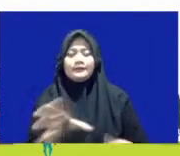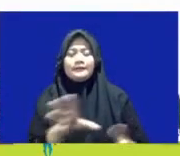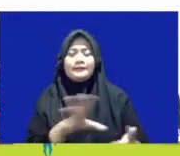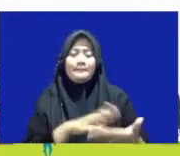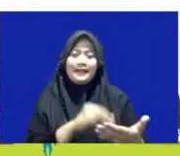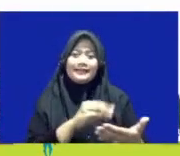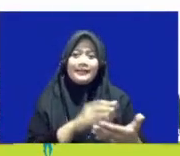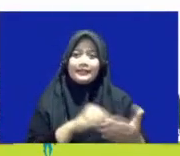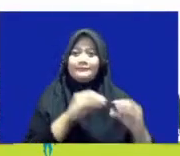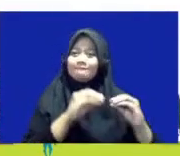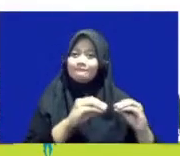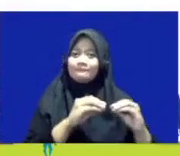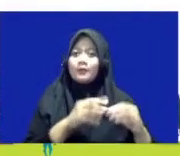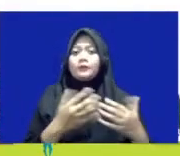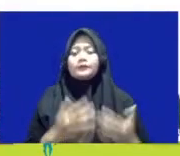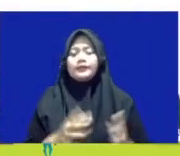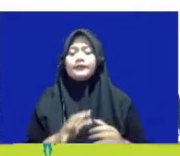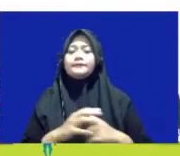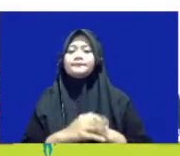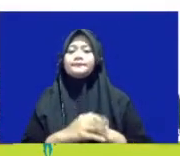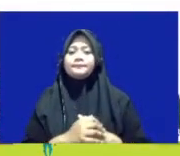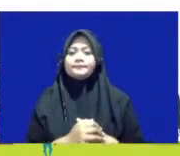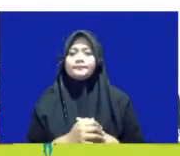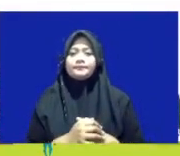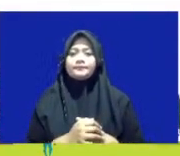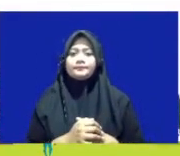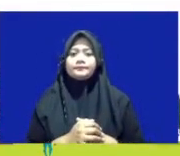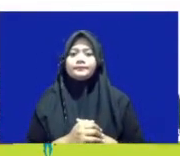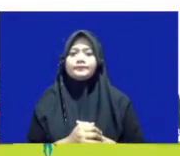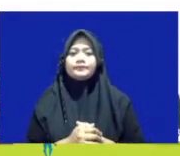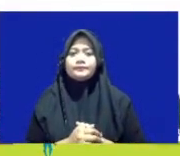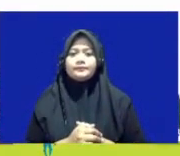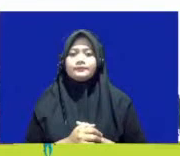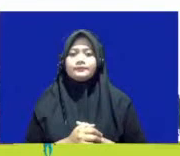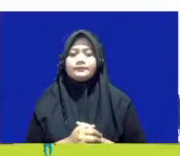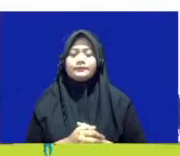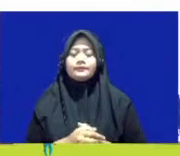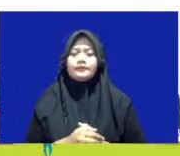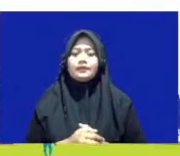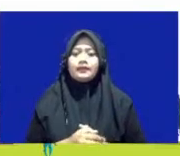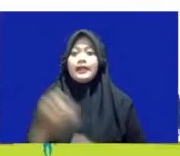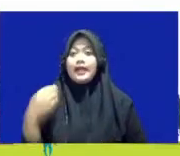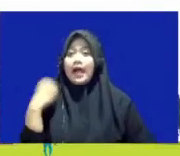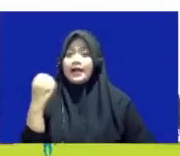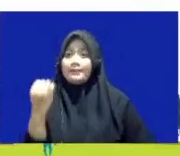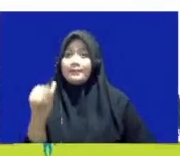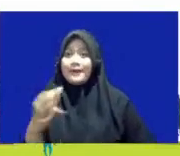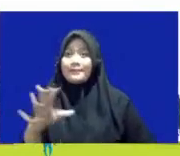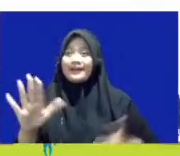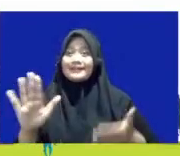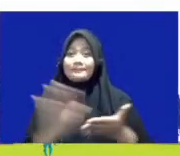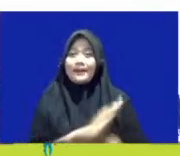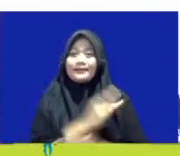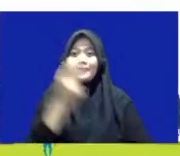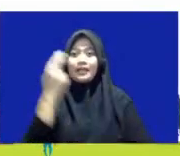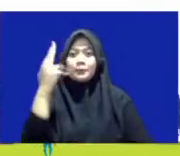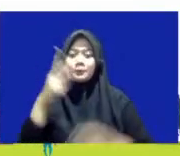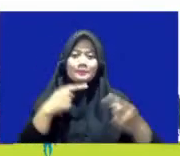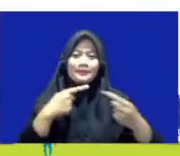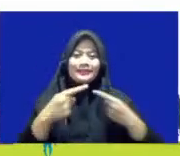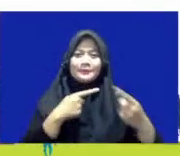get opportunity to talk. Now I will talk about this some salient feature